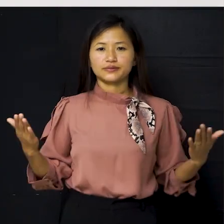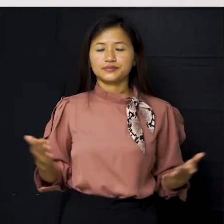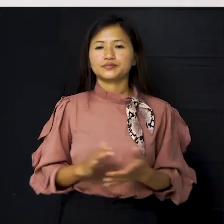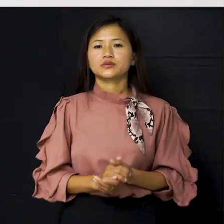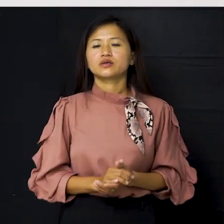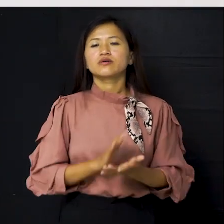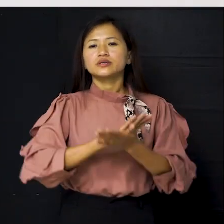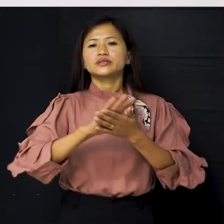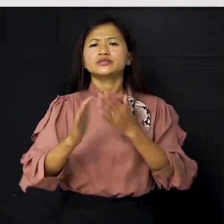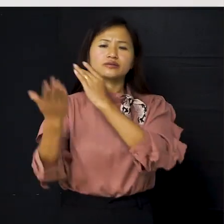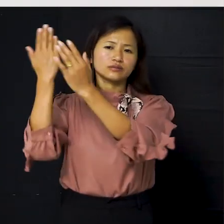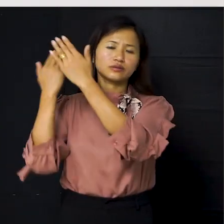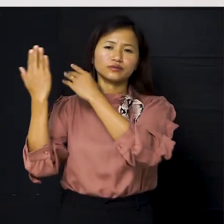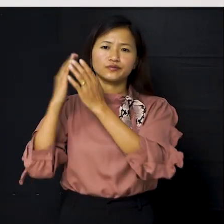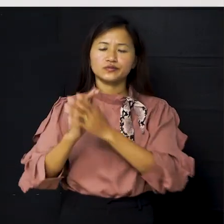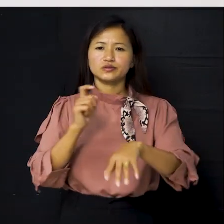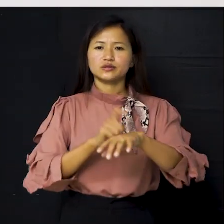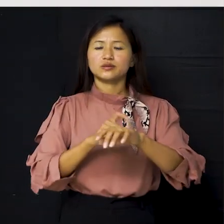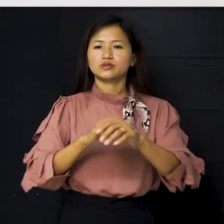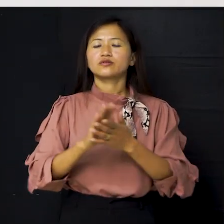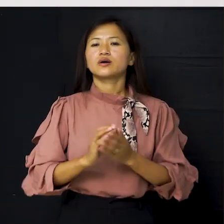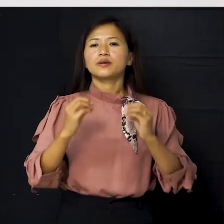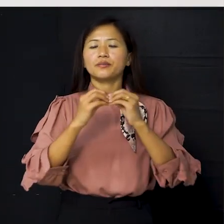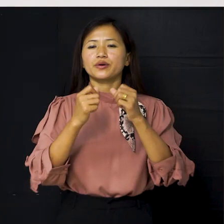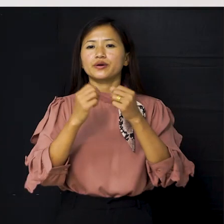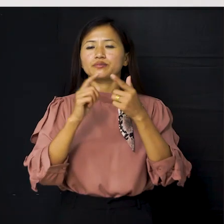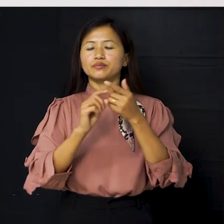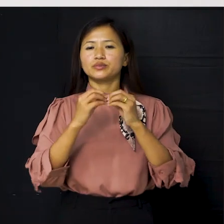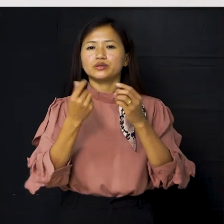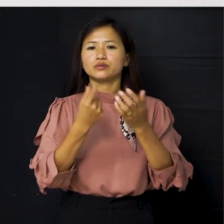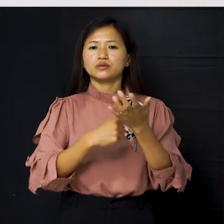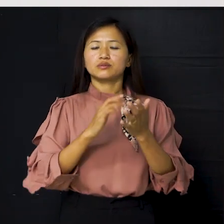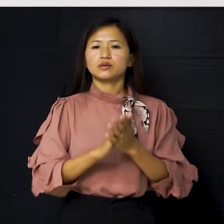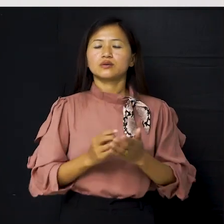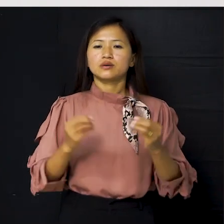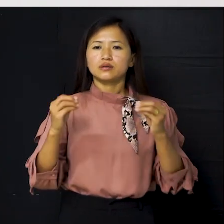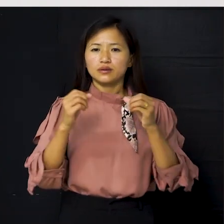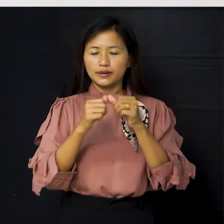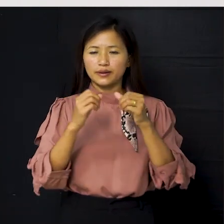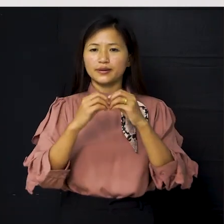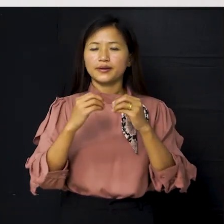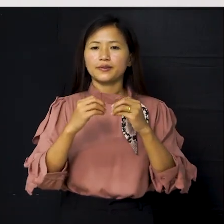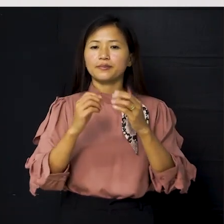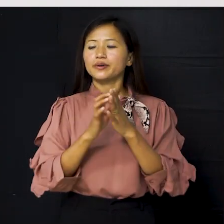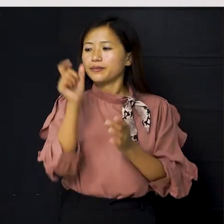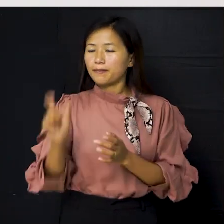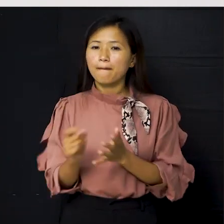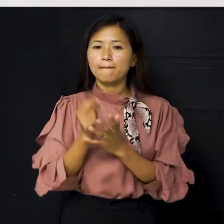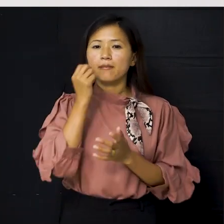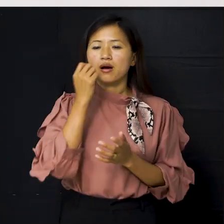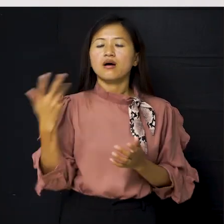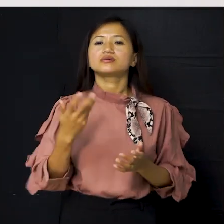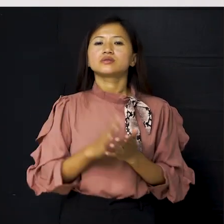the history from the times of Babur, from the times of Akbar till the times of Aurangzeb. How we get to know